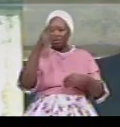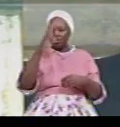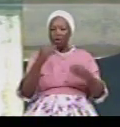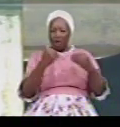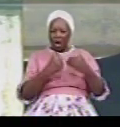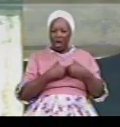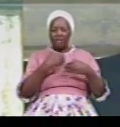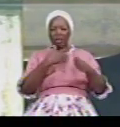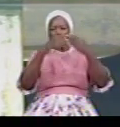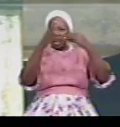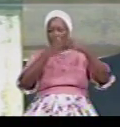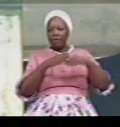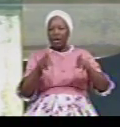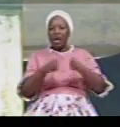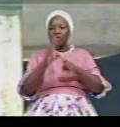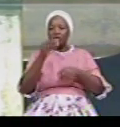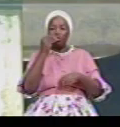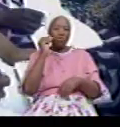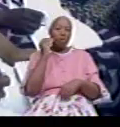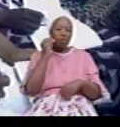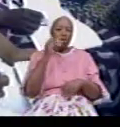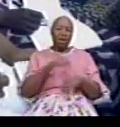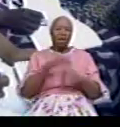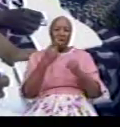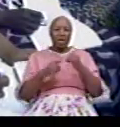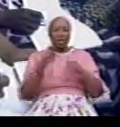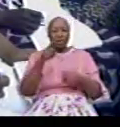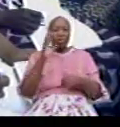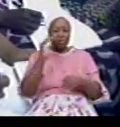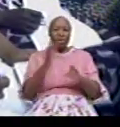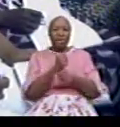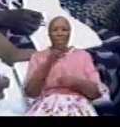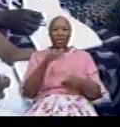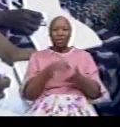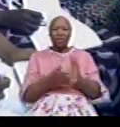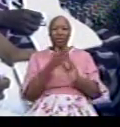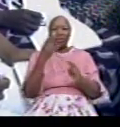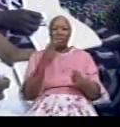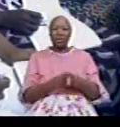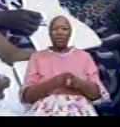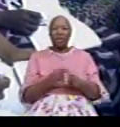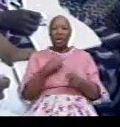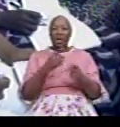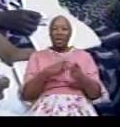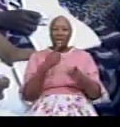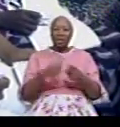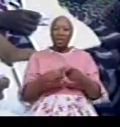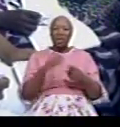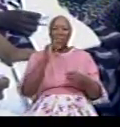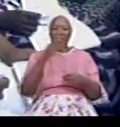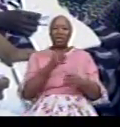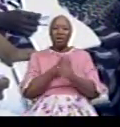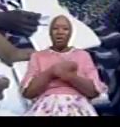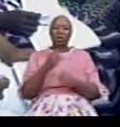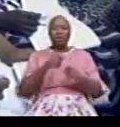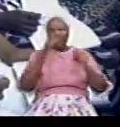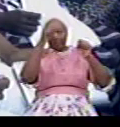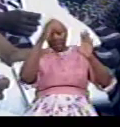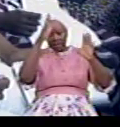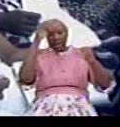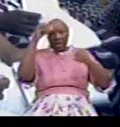heaven as your destiny. You'll get there. And then it's the love of the Father inside your